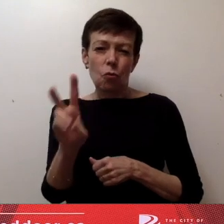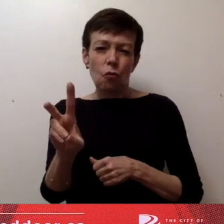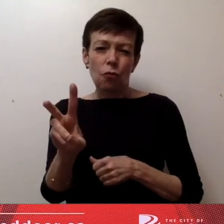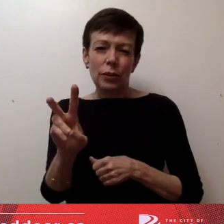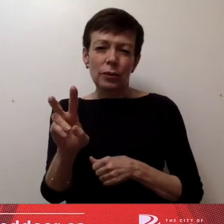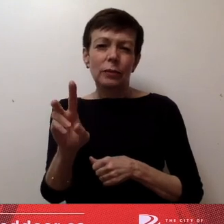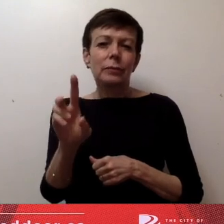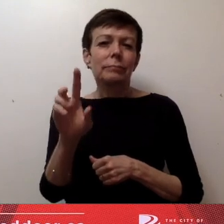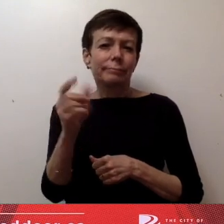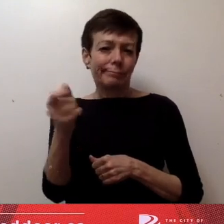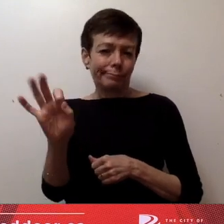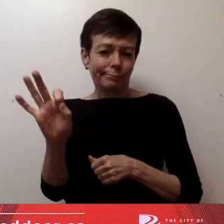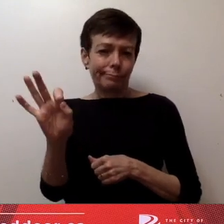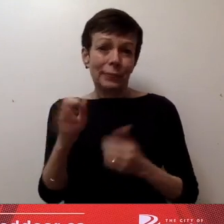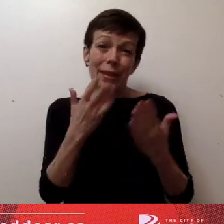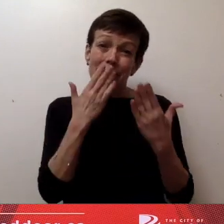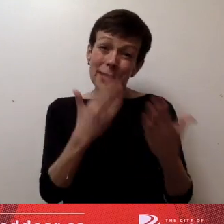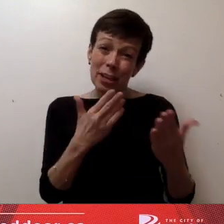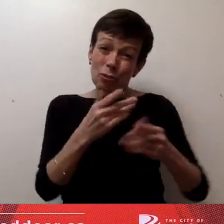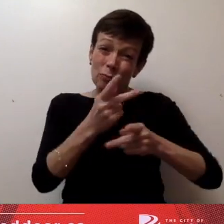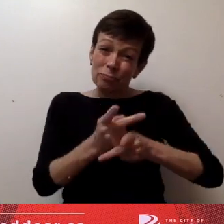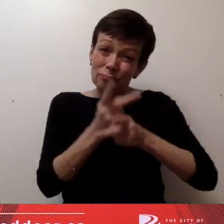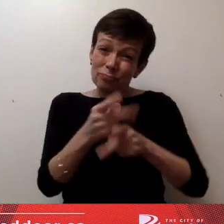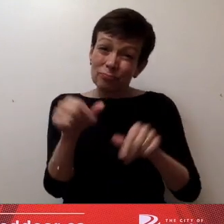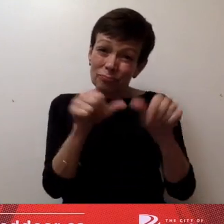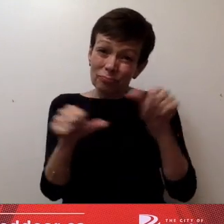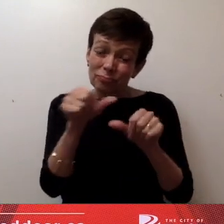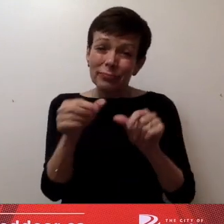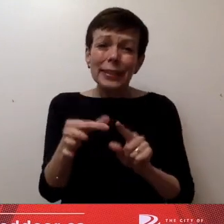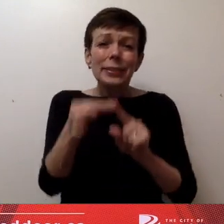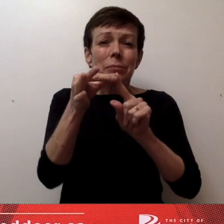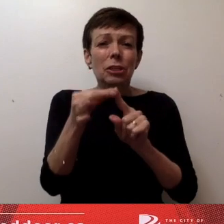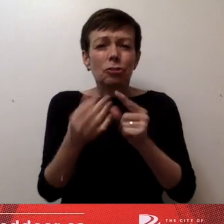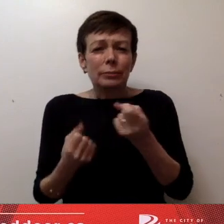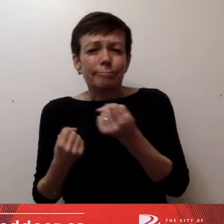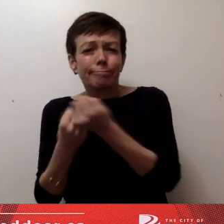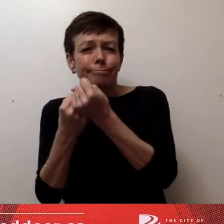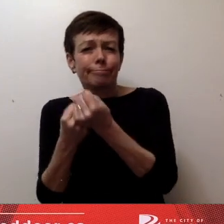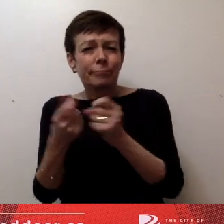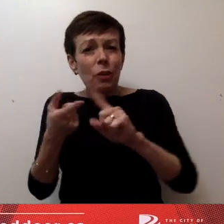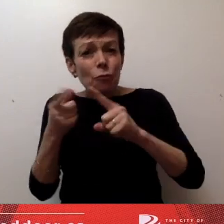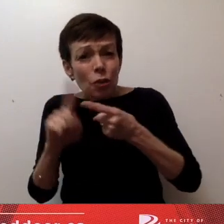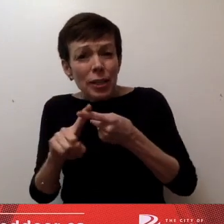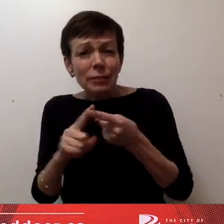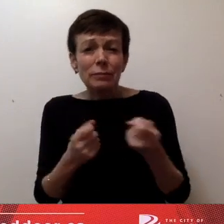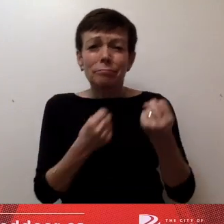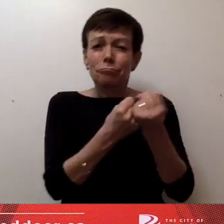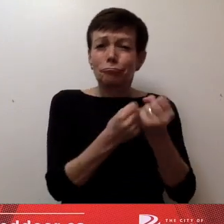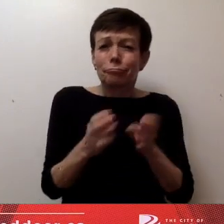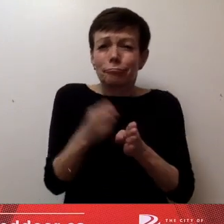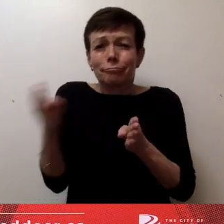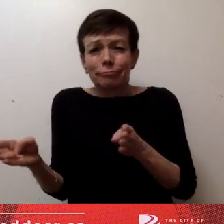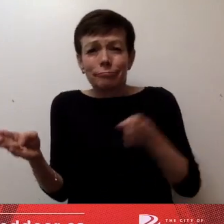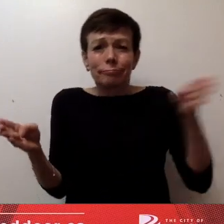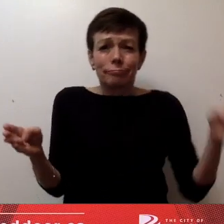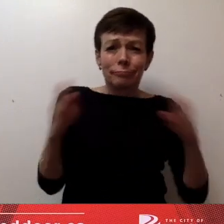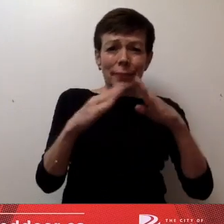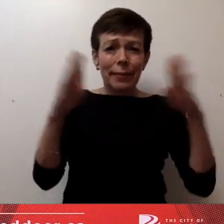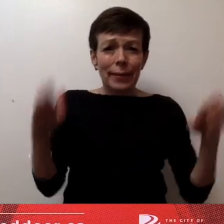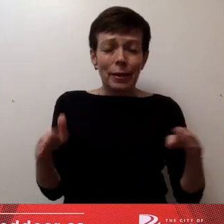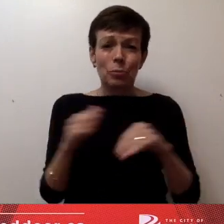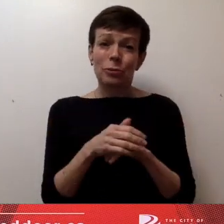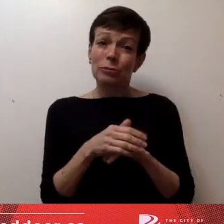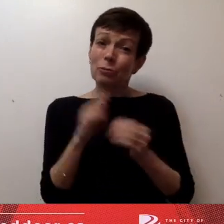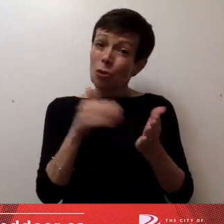redeer.ca/COVID-19. Thank you for taking care of each other and especially looking out for your friends and neighbors during these